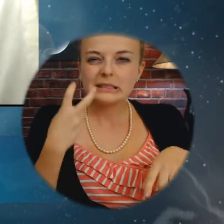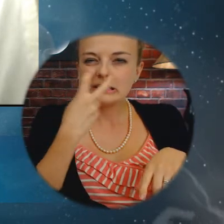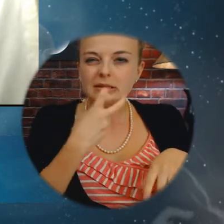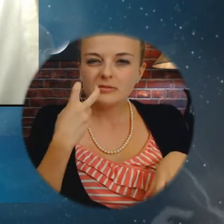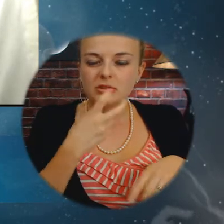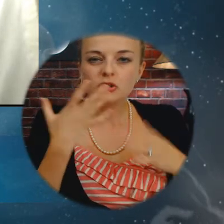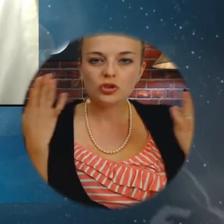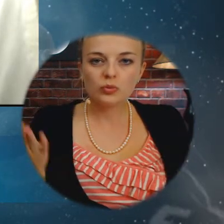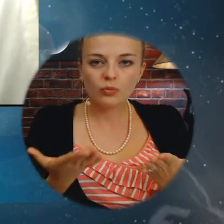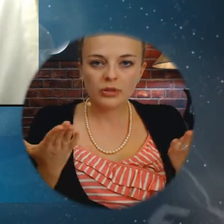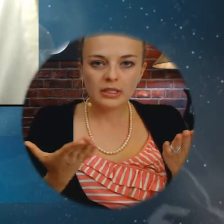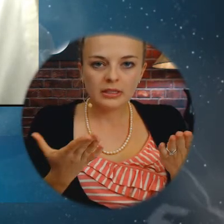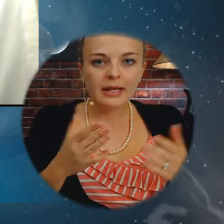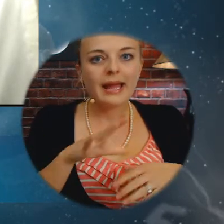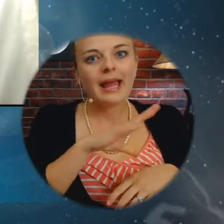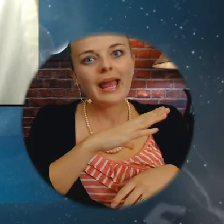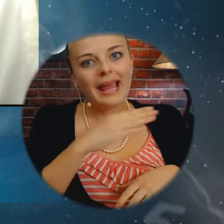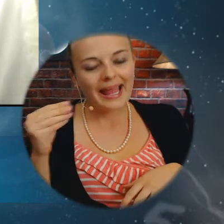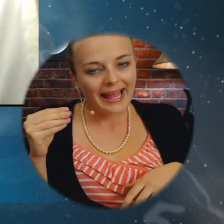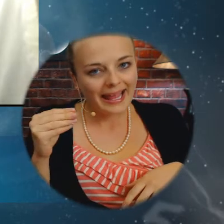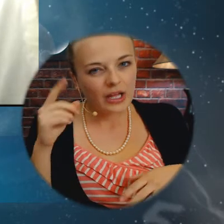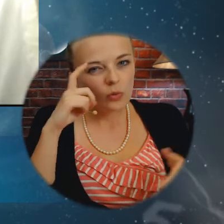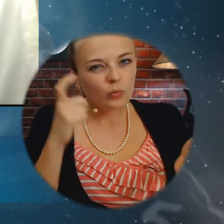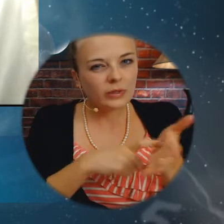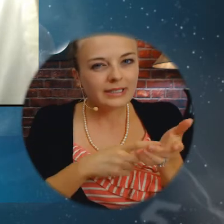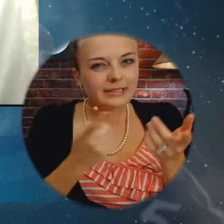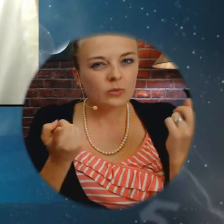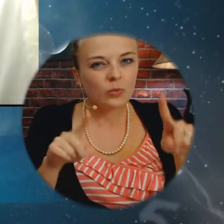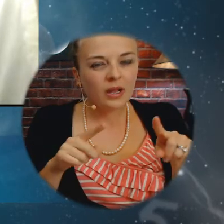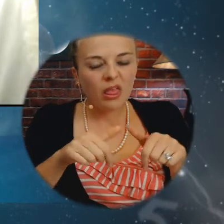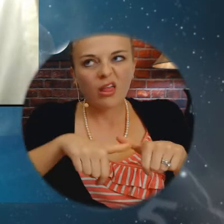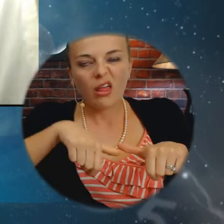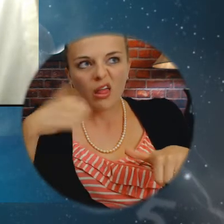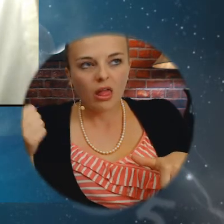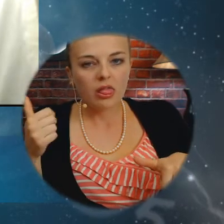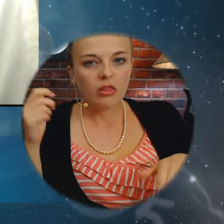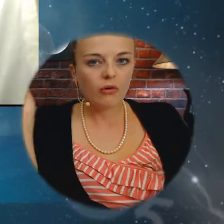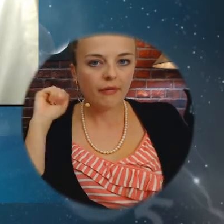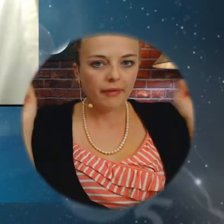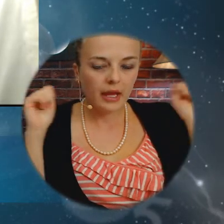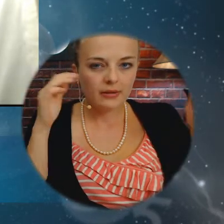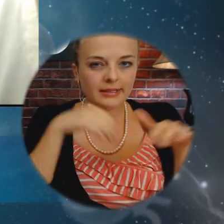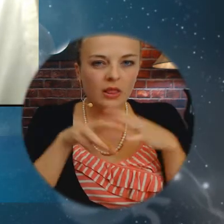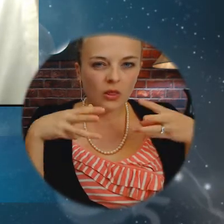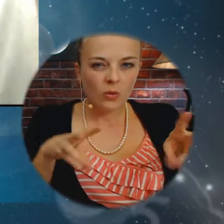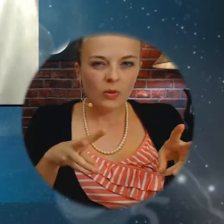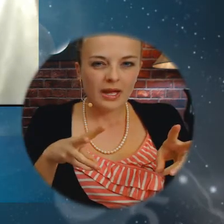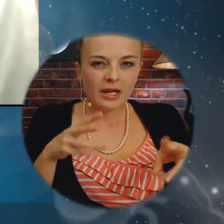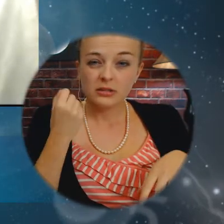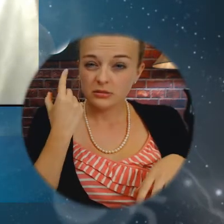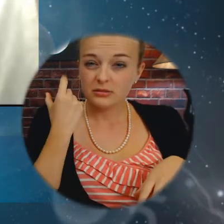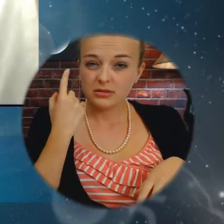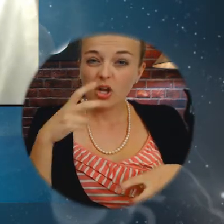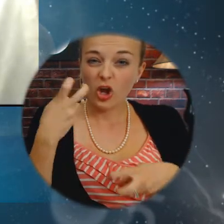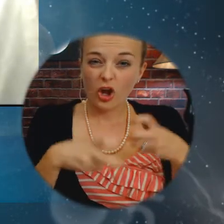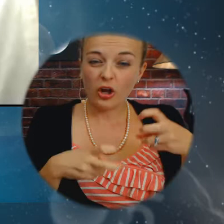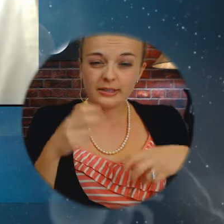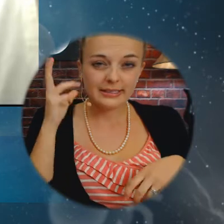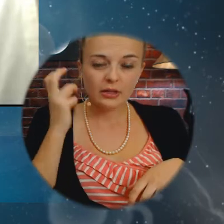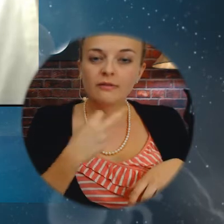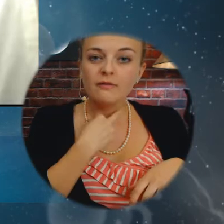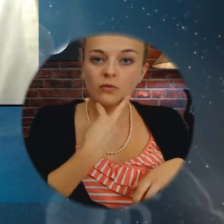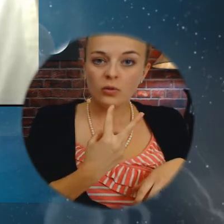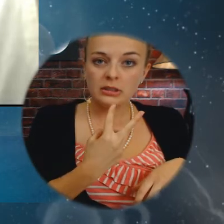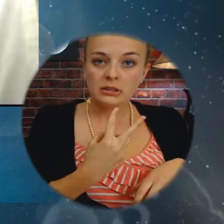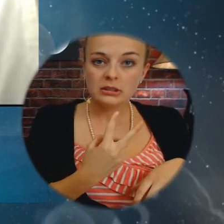to detect when there's ambient noise. And what we will do is because ambient noise, for instance, in the lower frequencies, will compress that down, will